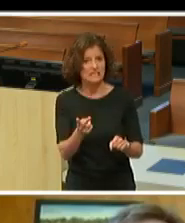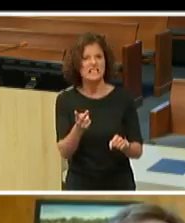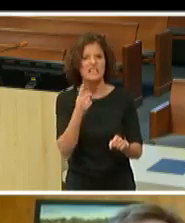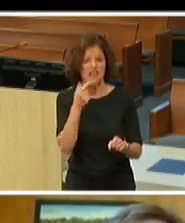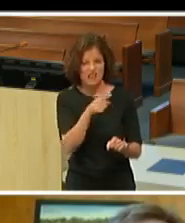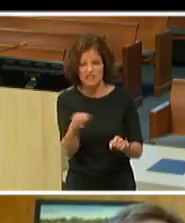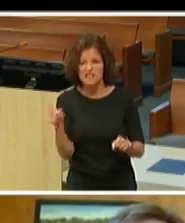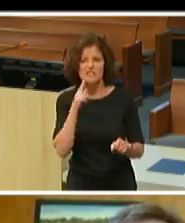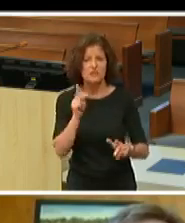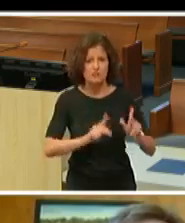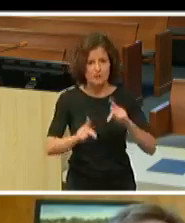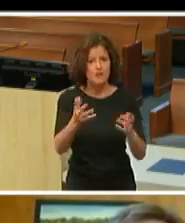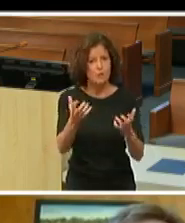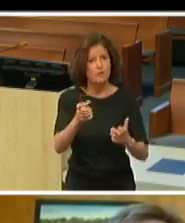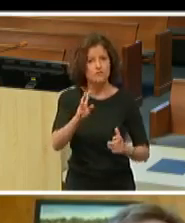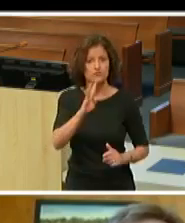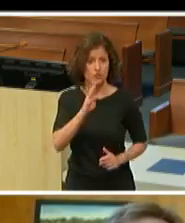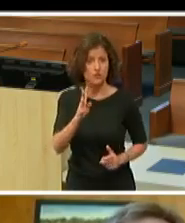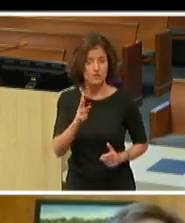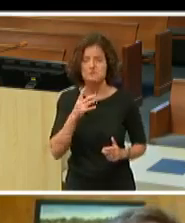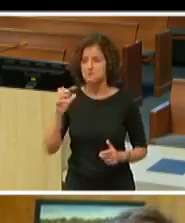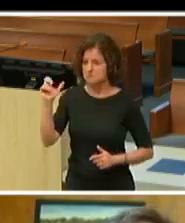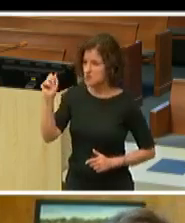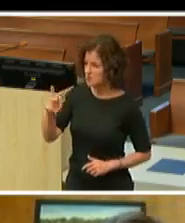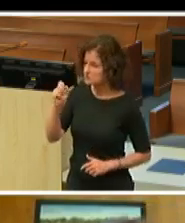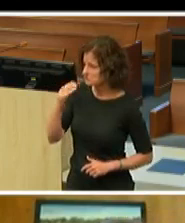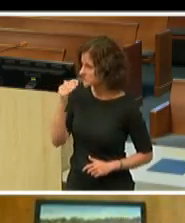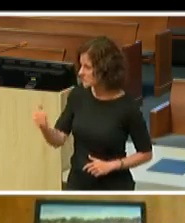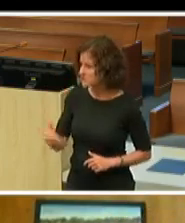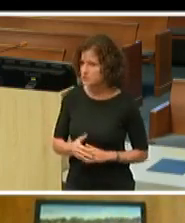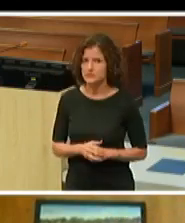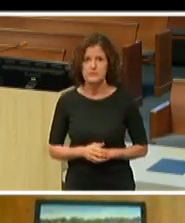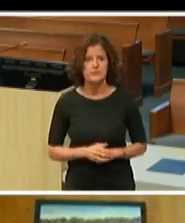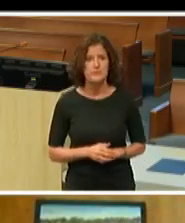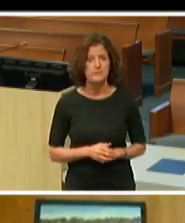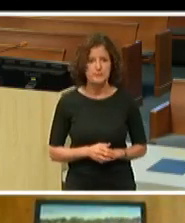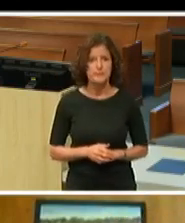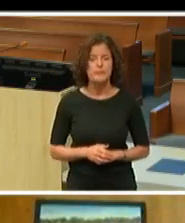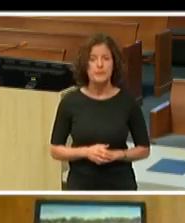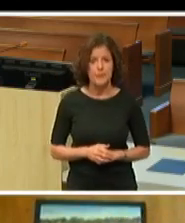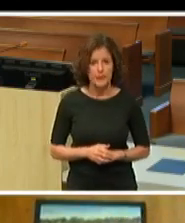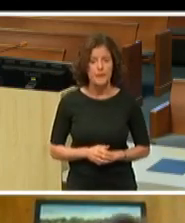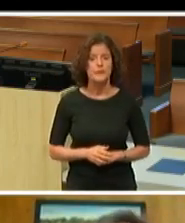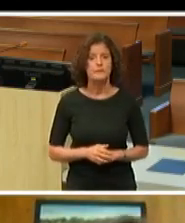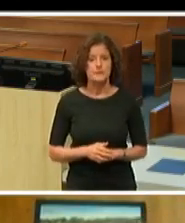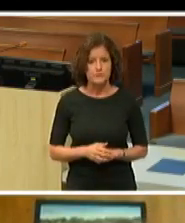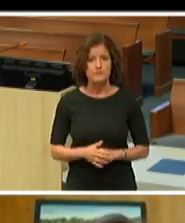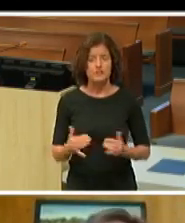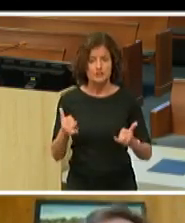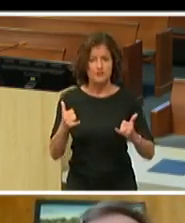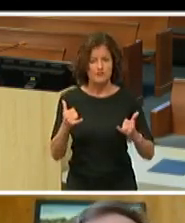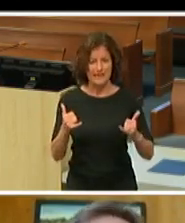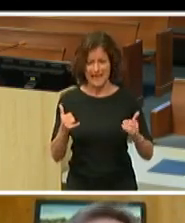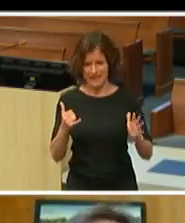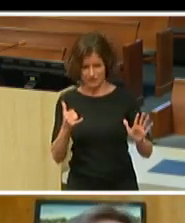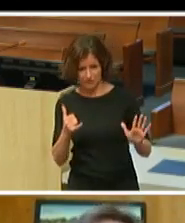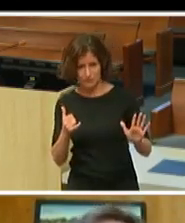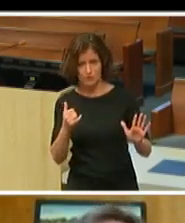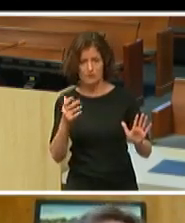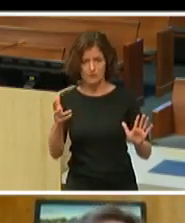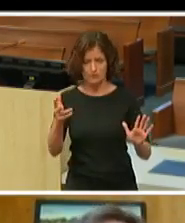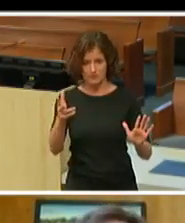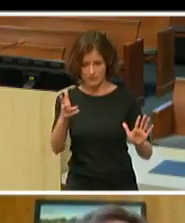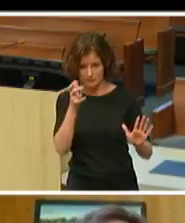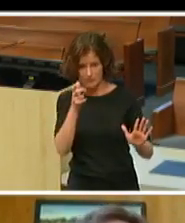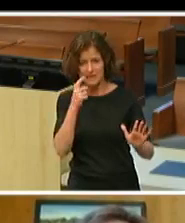people that need to speak. Okay, thanks. So right now, theoretically coming to you